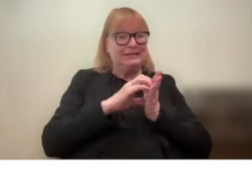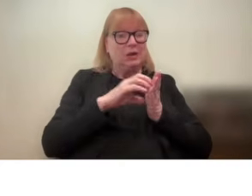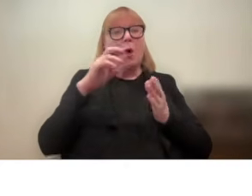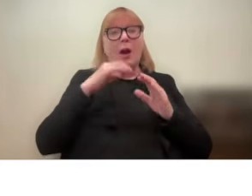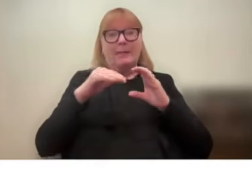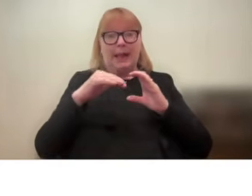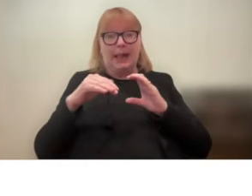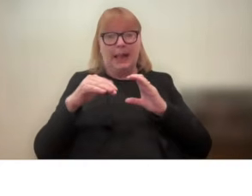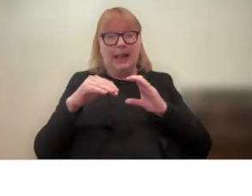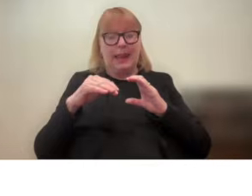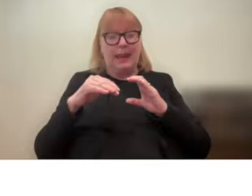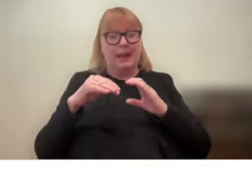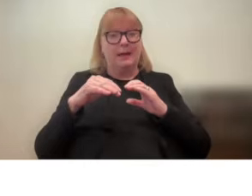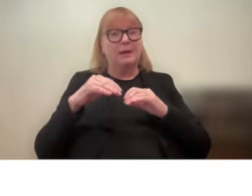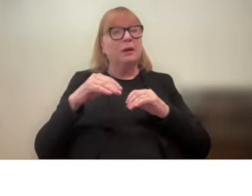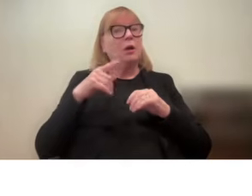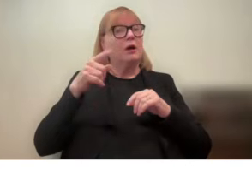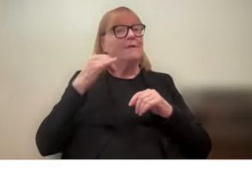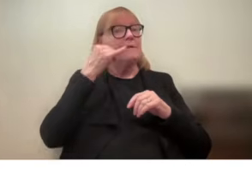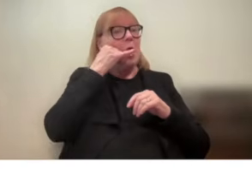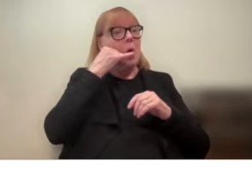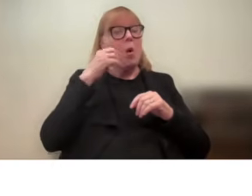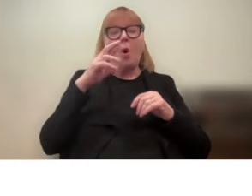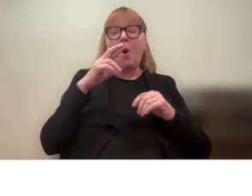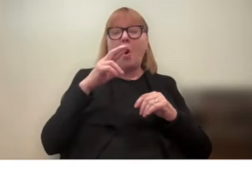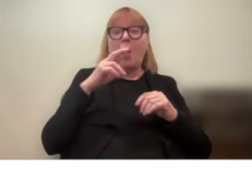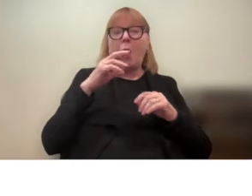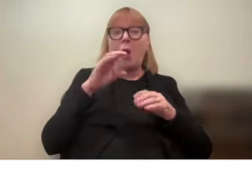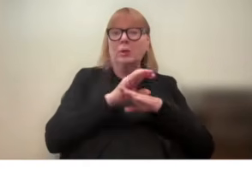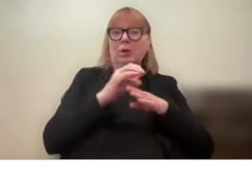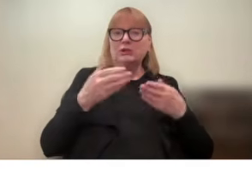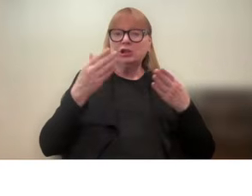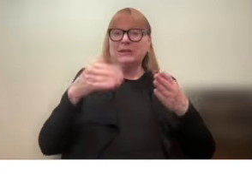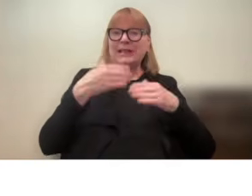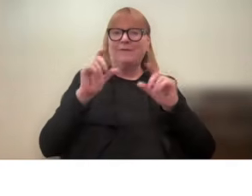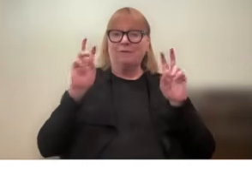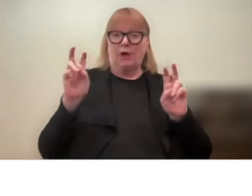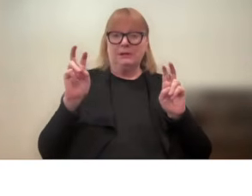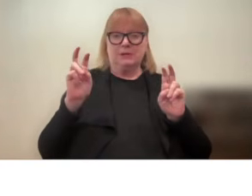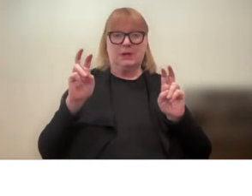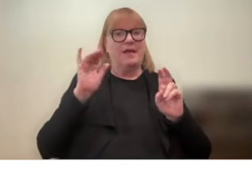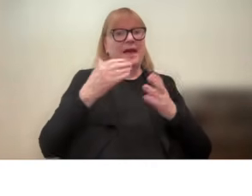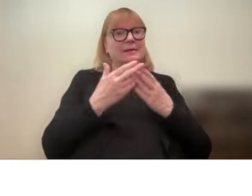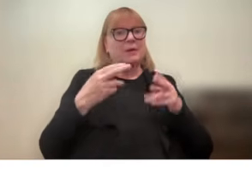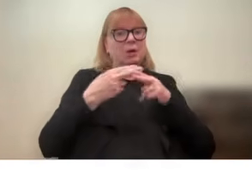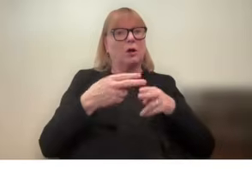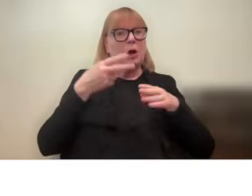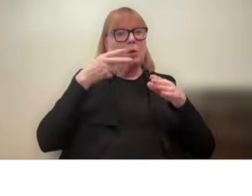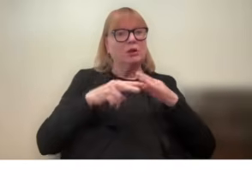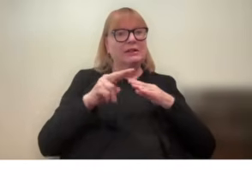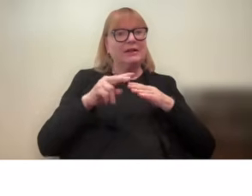an email, and your phone or computer suggests the next phrase. This is something called